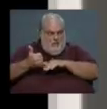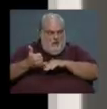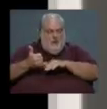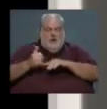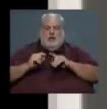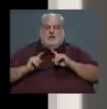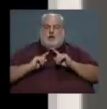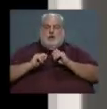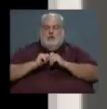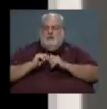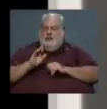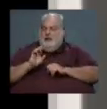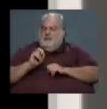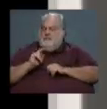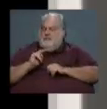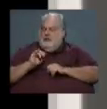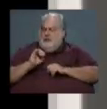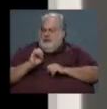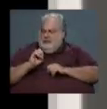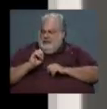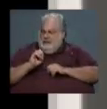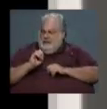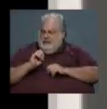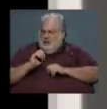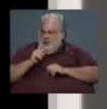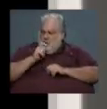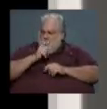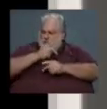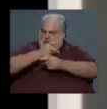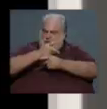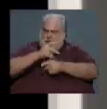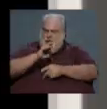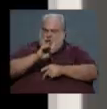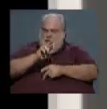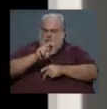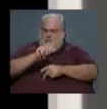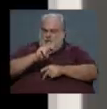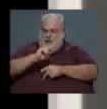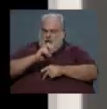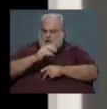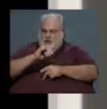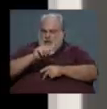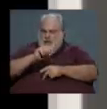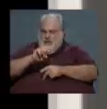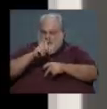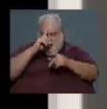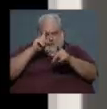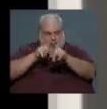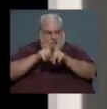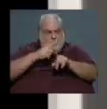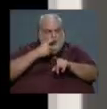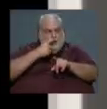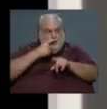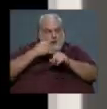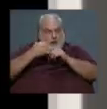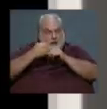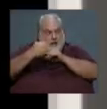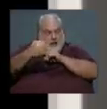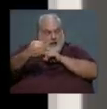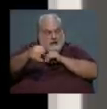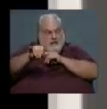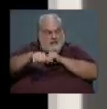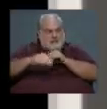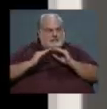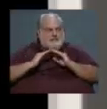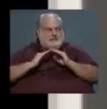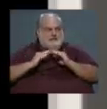talked to Benny, is that her name? She actually takes care of the franchising agreement. Yeah. But that red line that you see there, it's actually owned by the city,